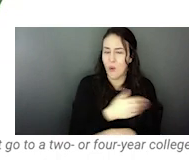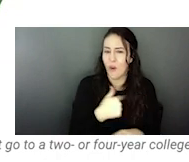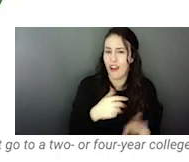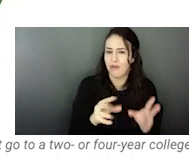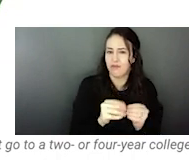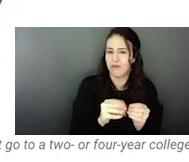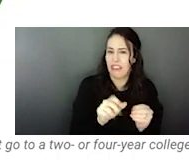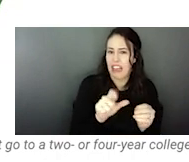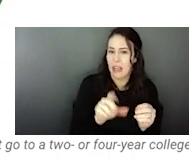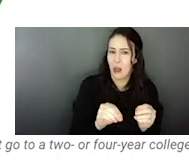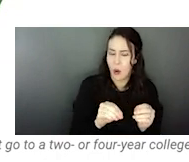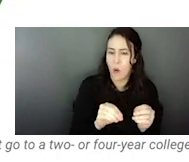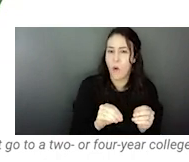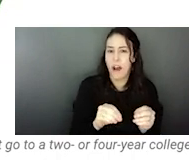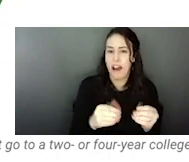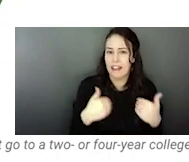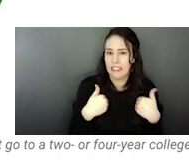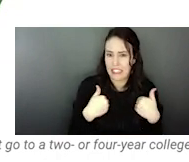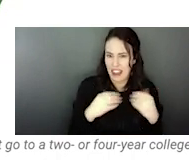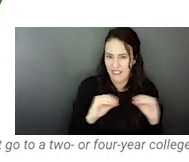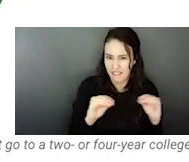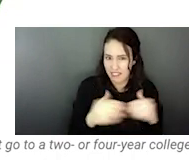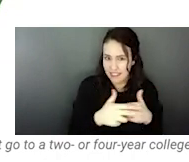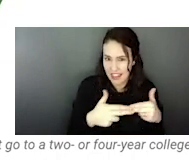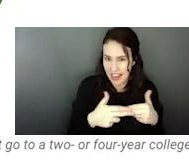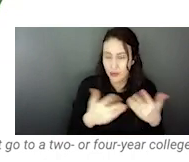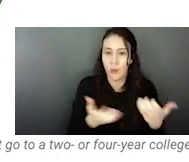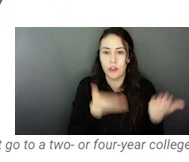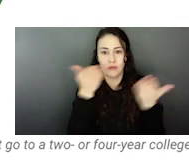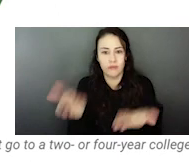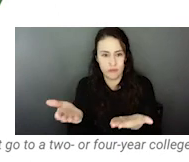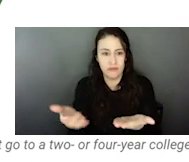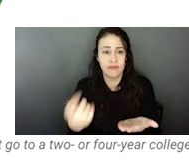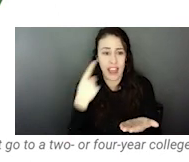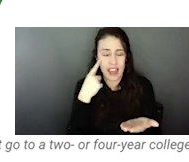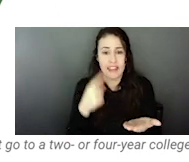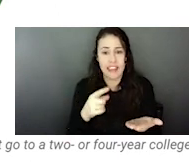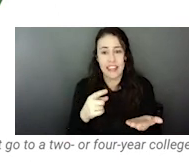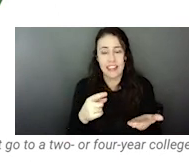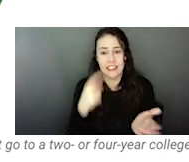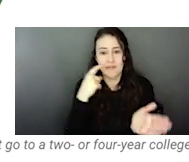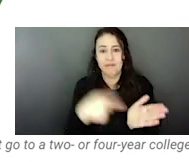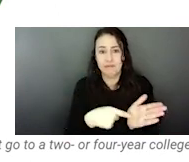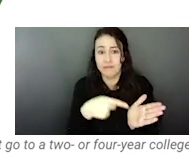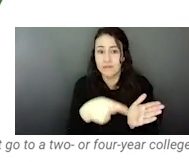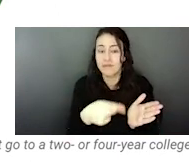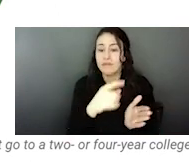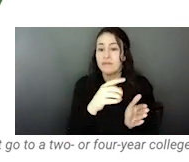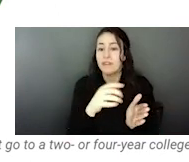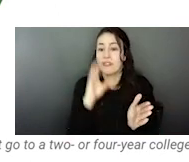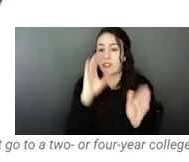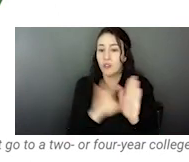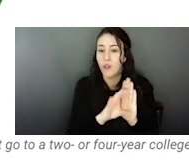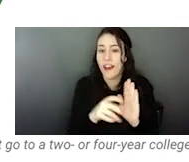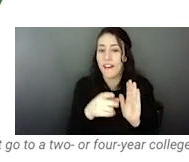bring this information because I do think it's very poignant and very telling. So you're looking at a graphic here that is